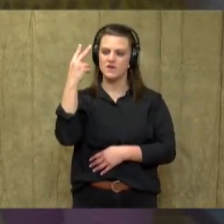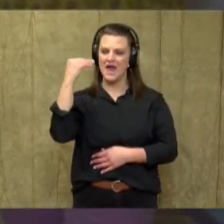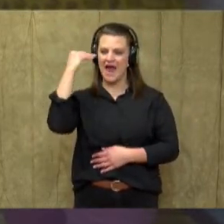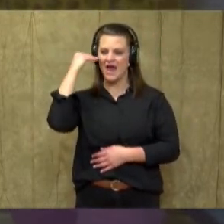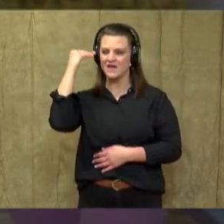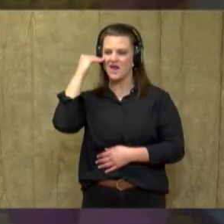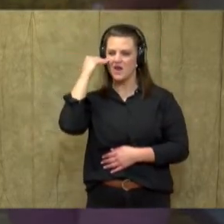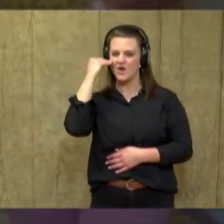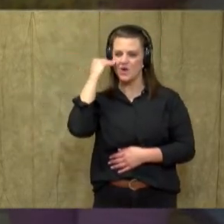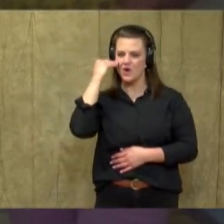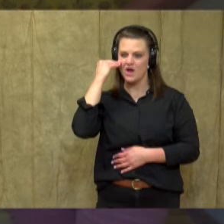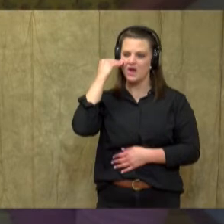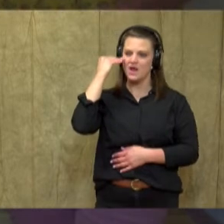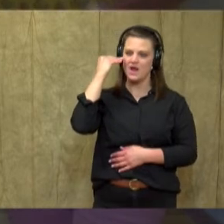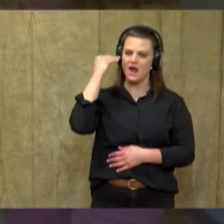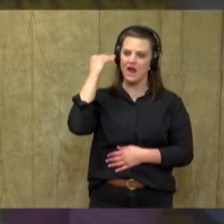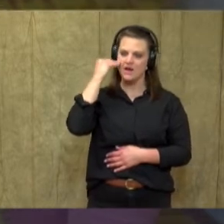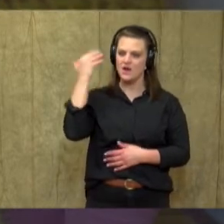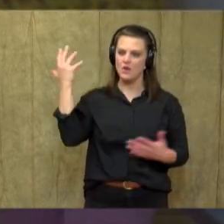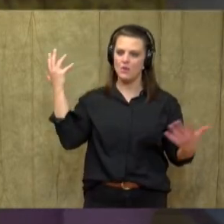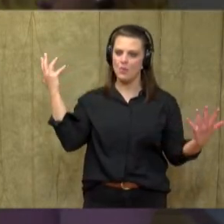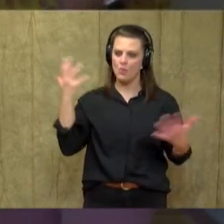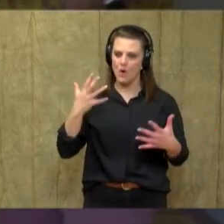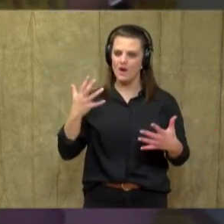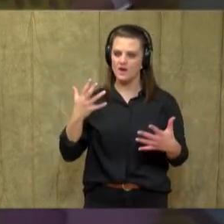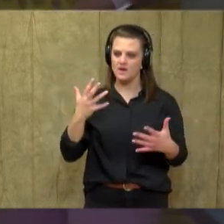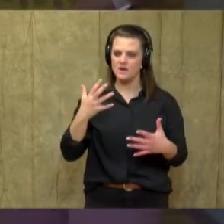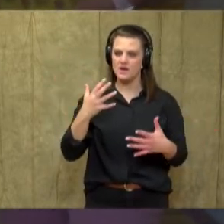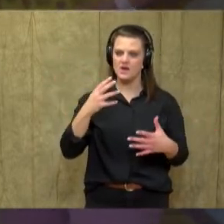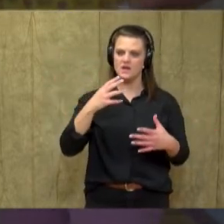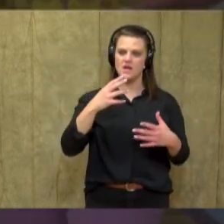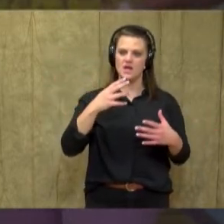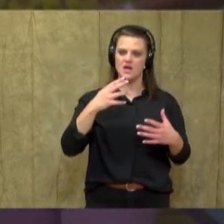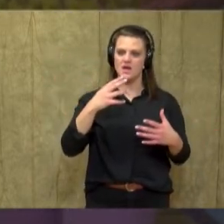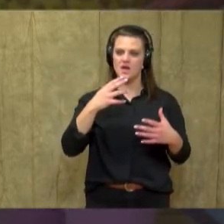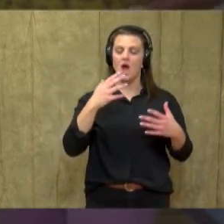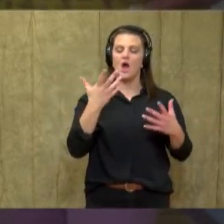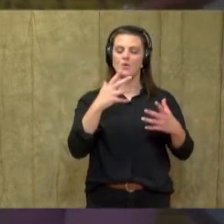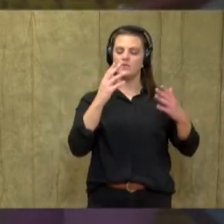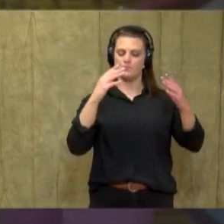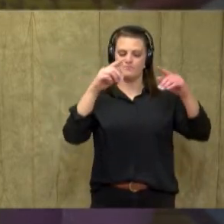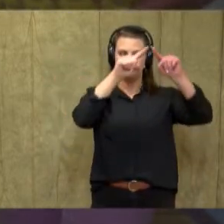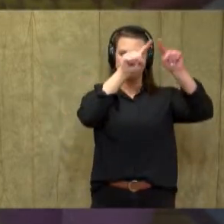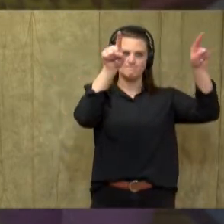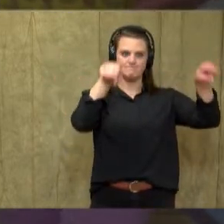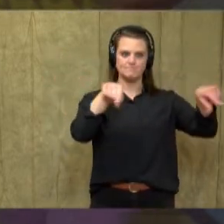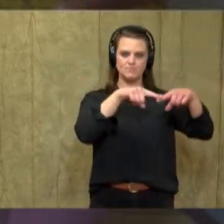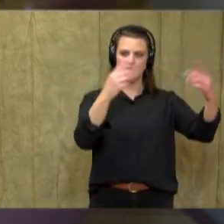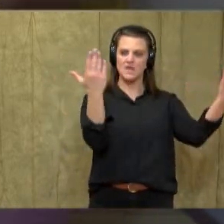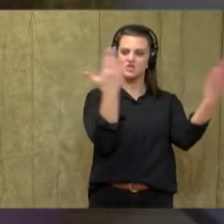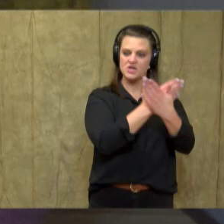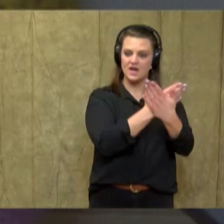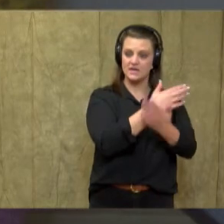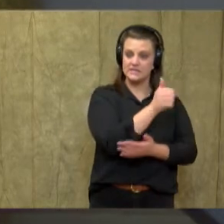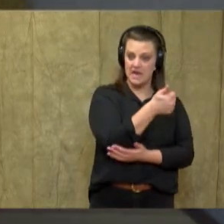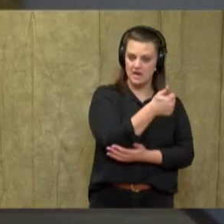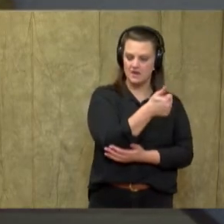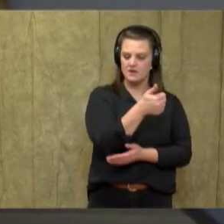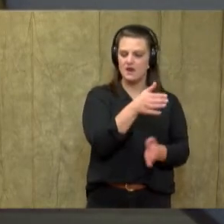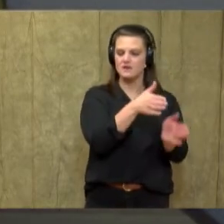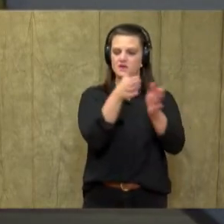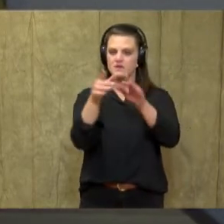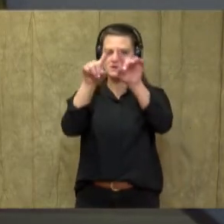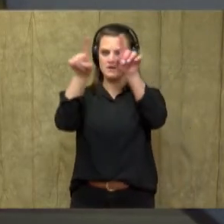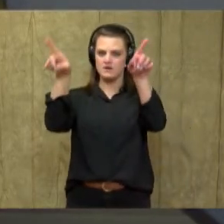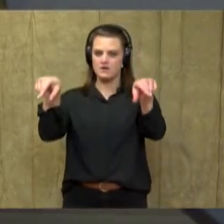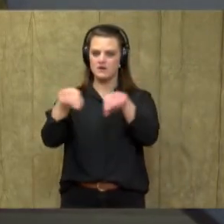that that's 10 hundredths shaded, so 1 whole 10, and then 2 hundredths in the next column, right? So it would